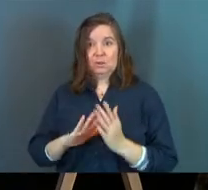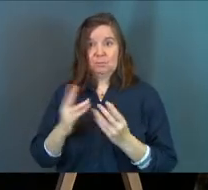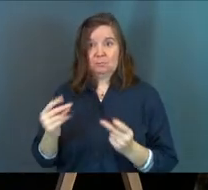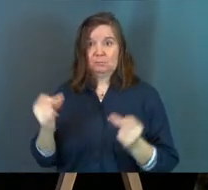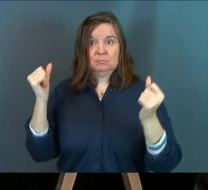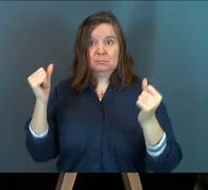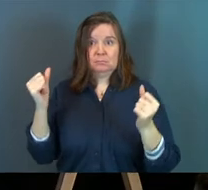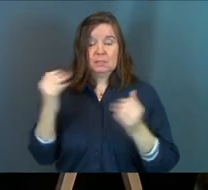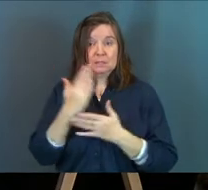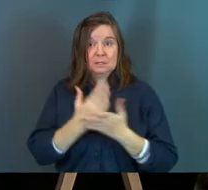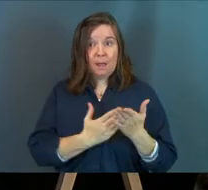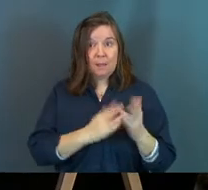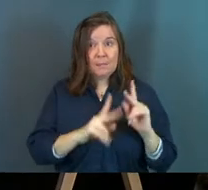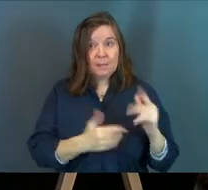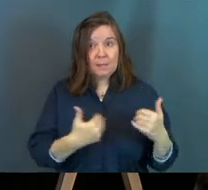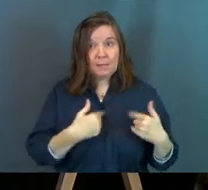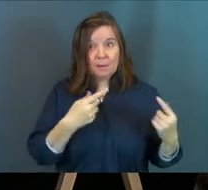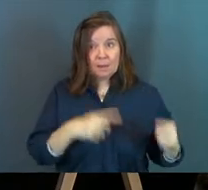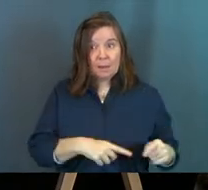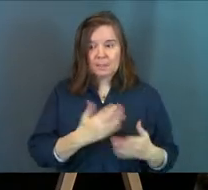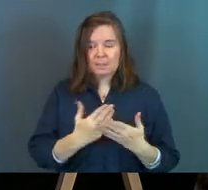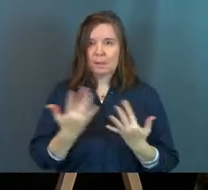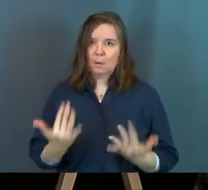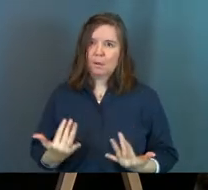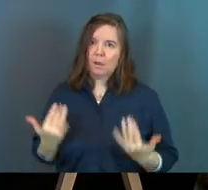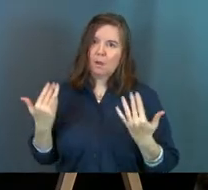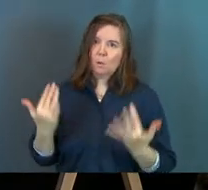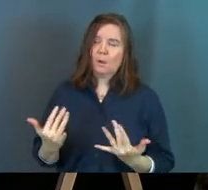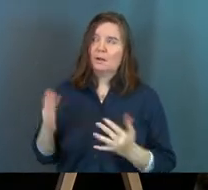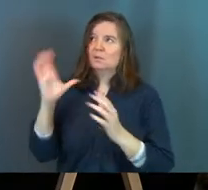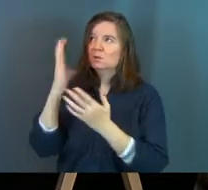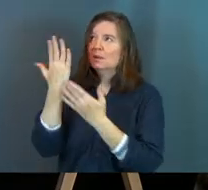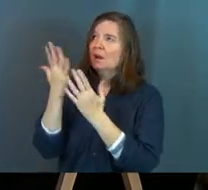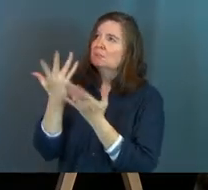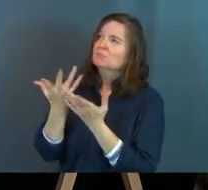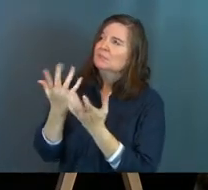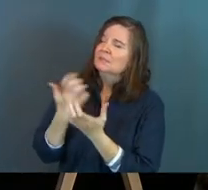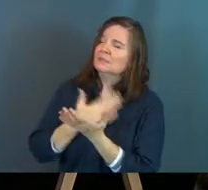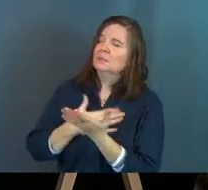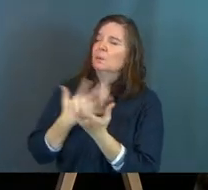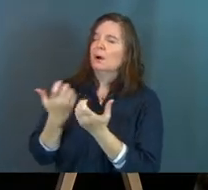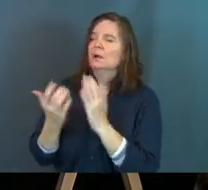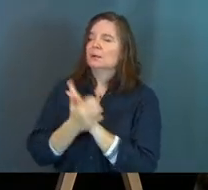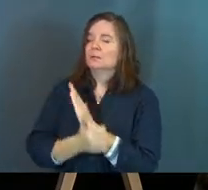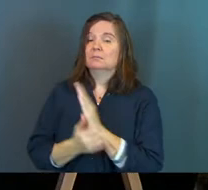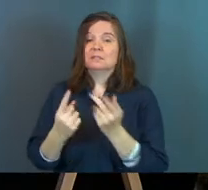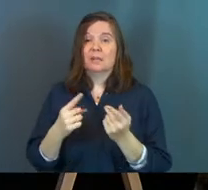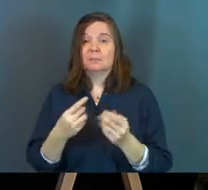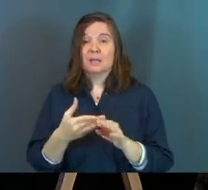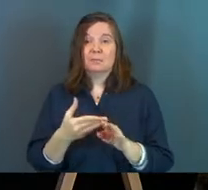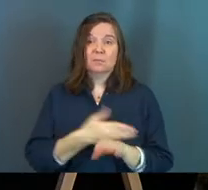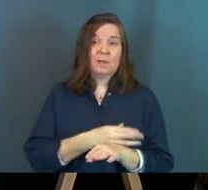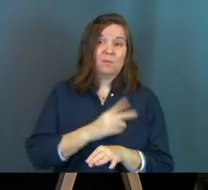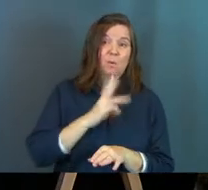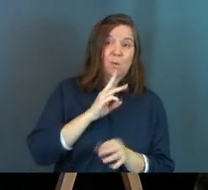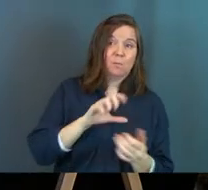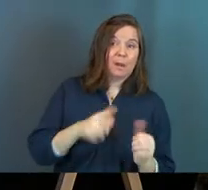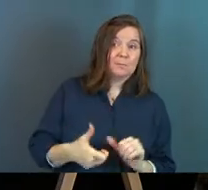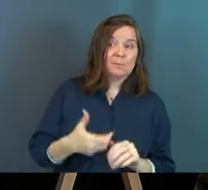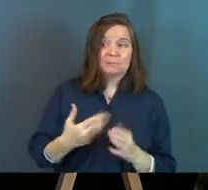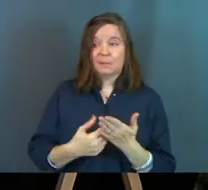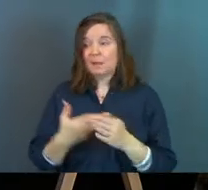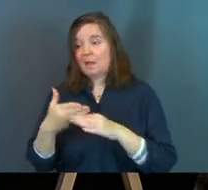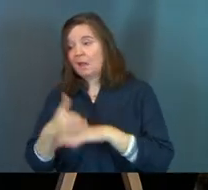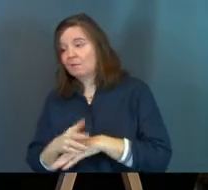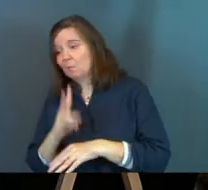scripture. Some of you wait a long time and you seek God for a long time. Sometimes it happens before water baptism. Sometimes it's after water